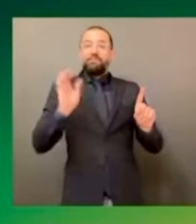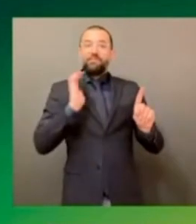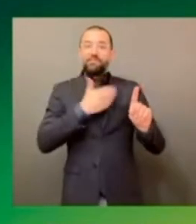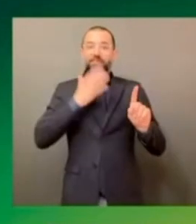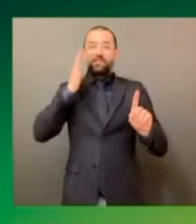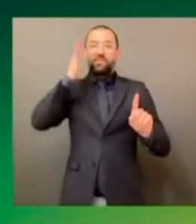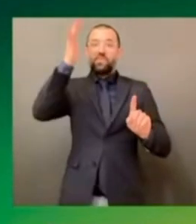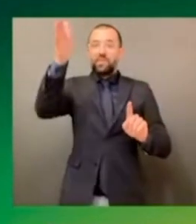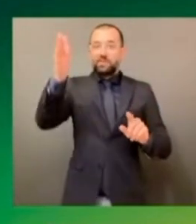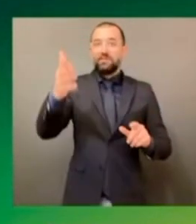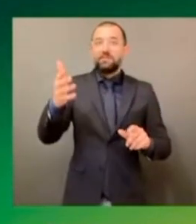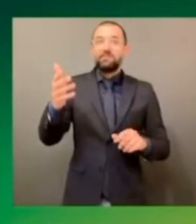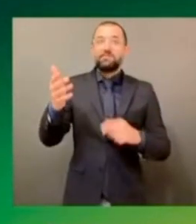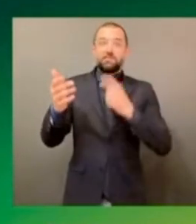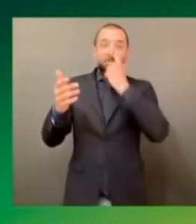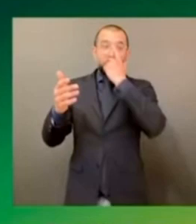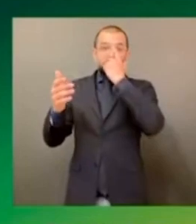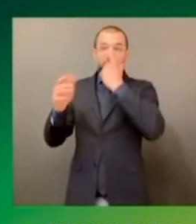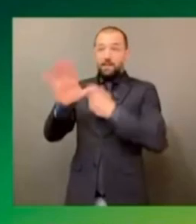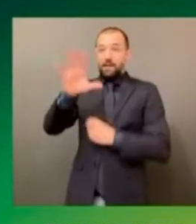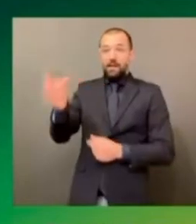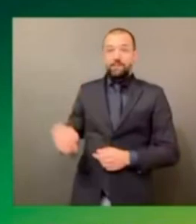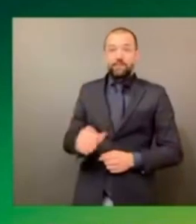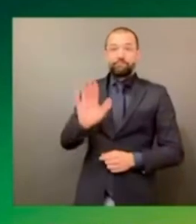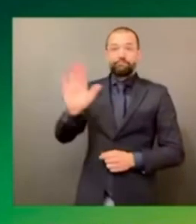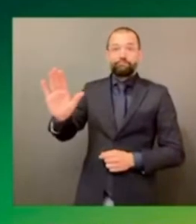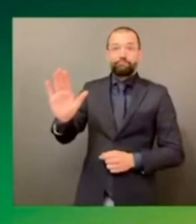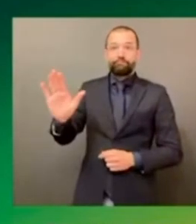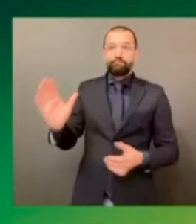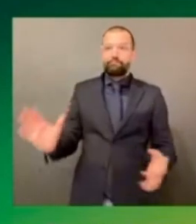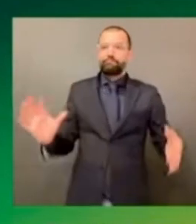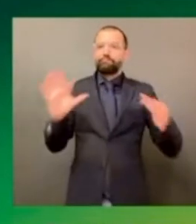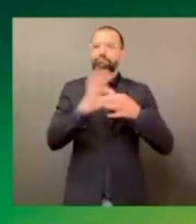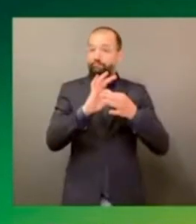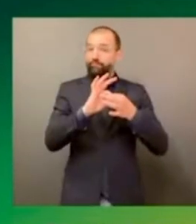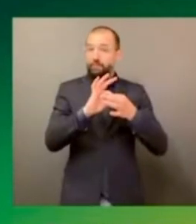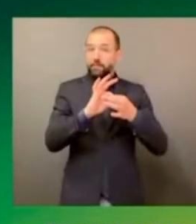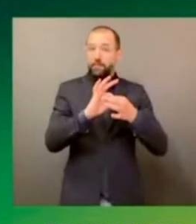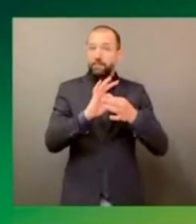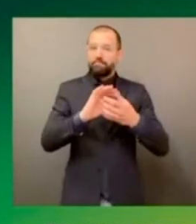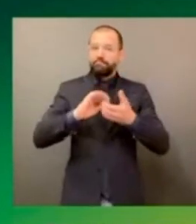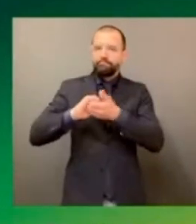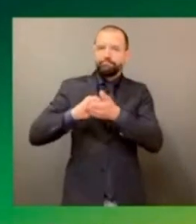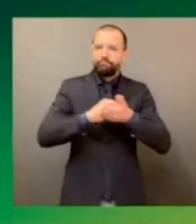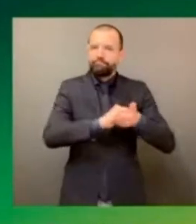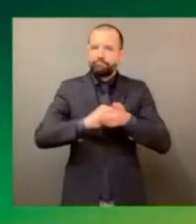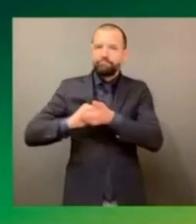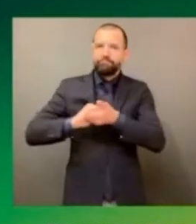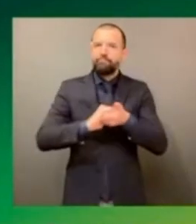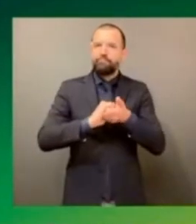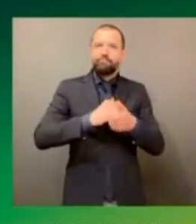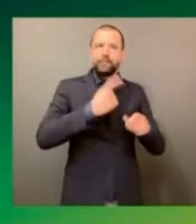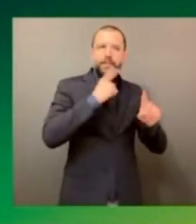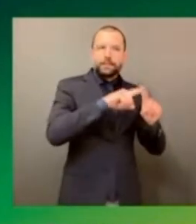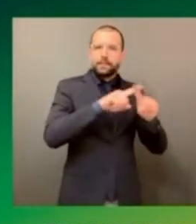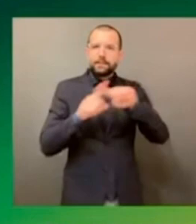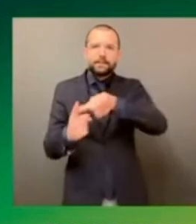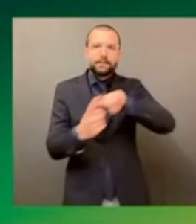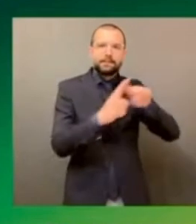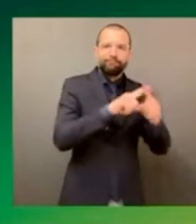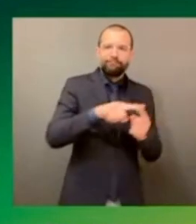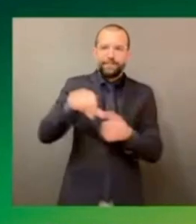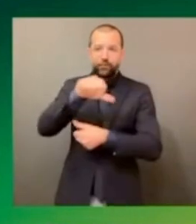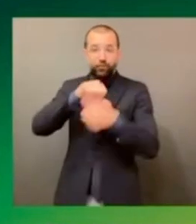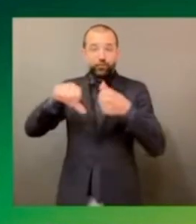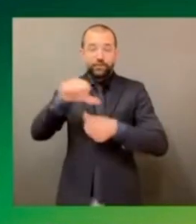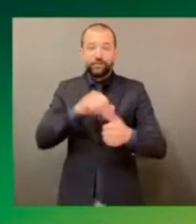of Africa are interconnected and interdependent. We are all